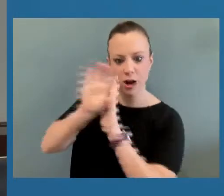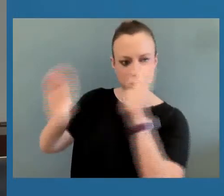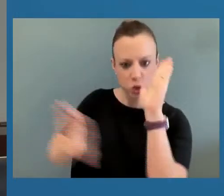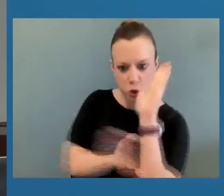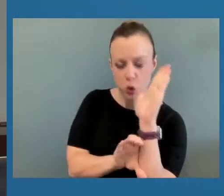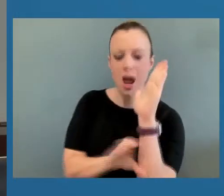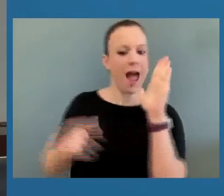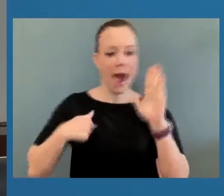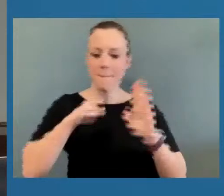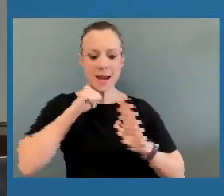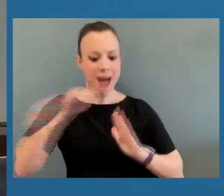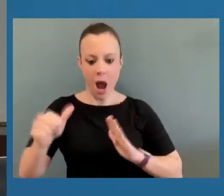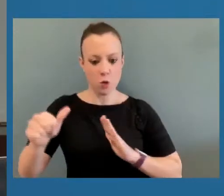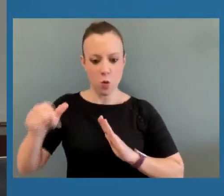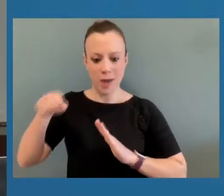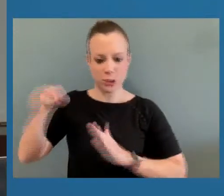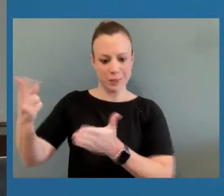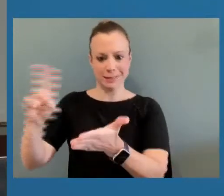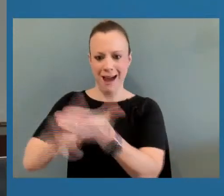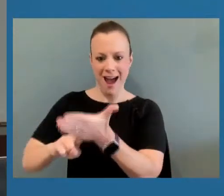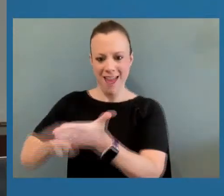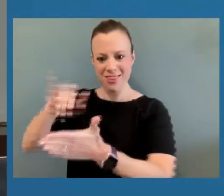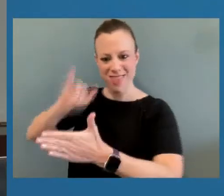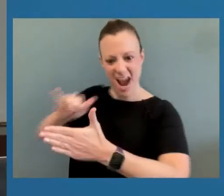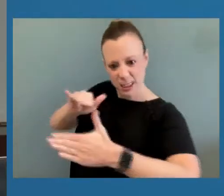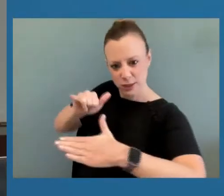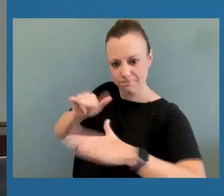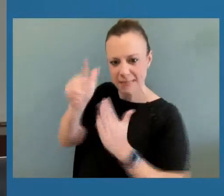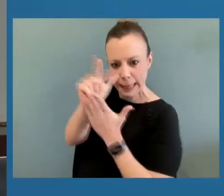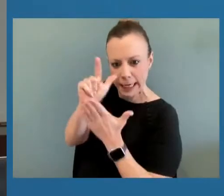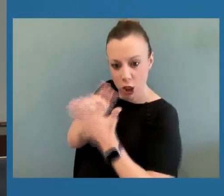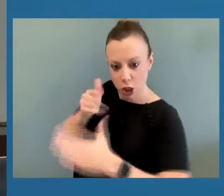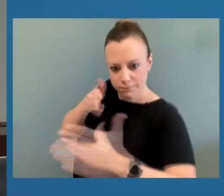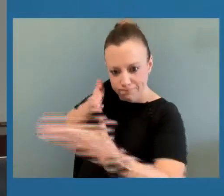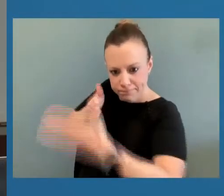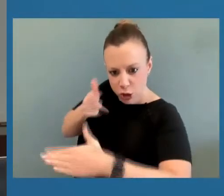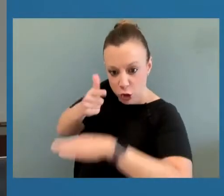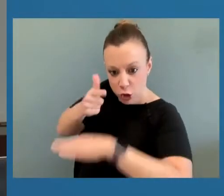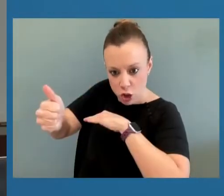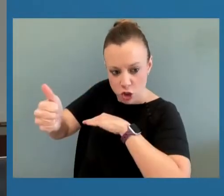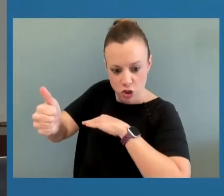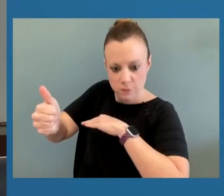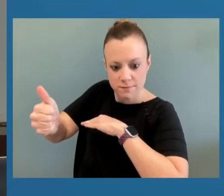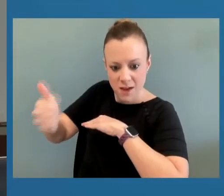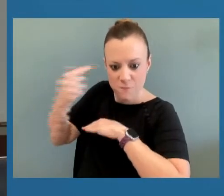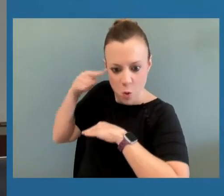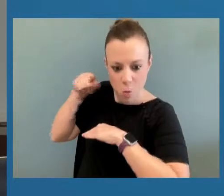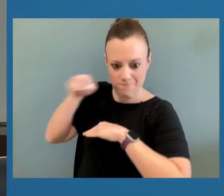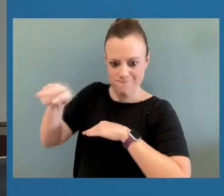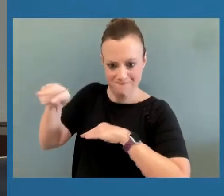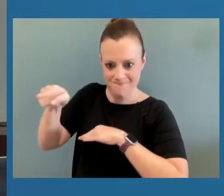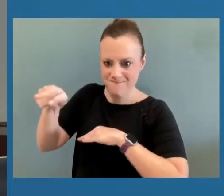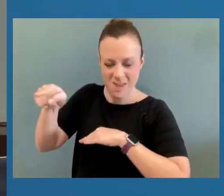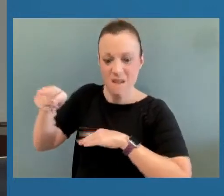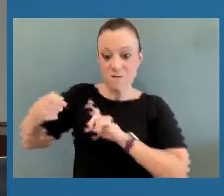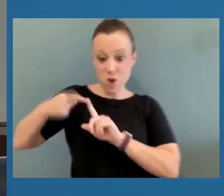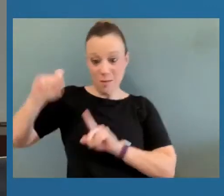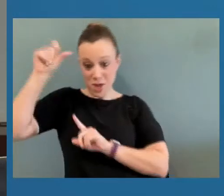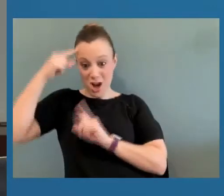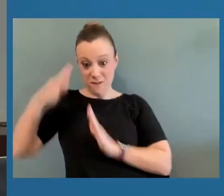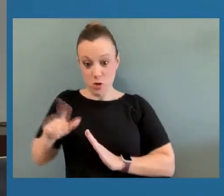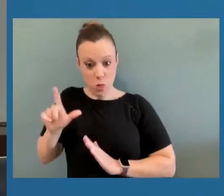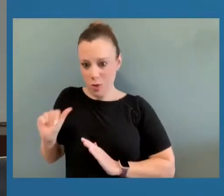of Louisiana. Not now, not ever. I want to be very clear on that. And to